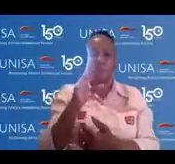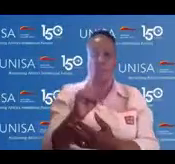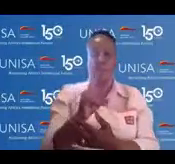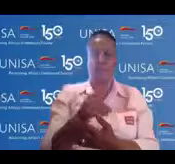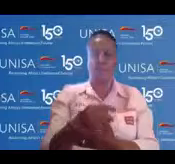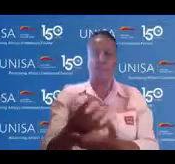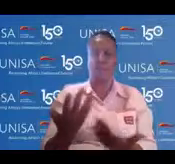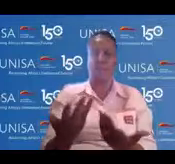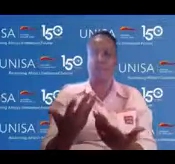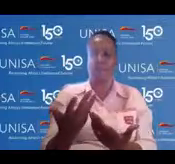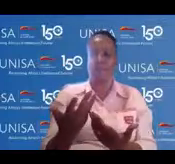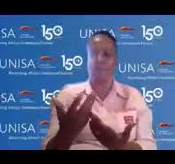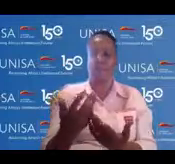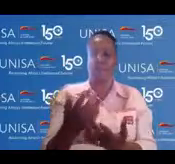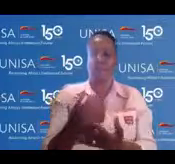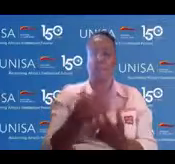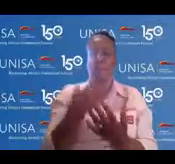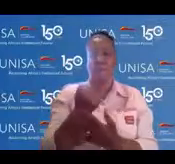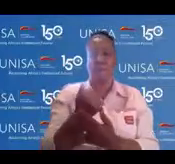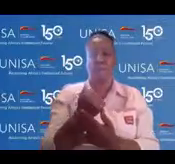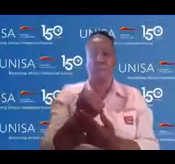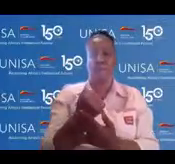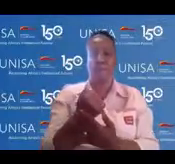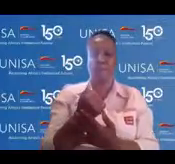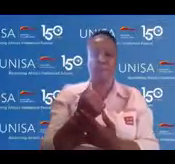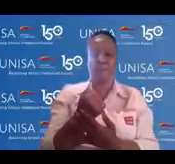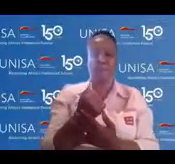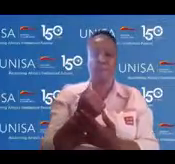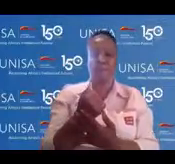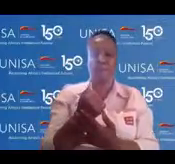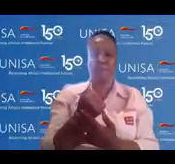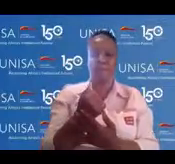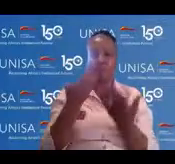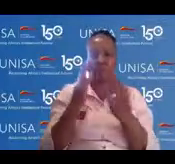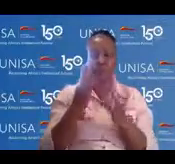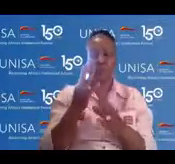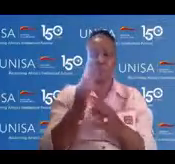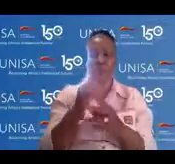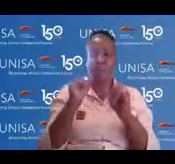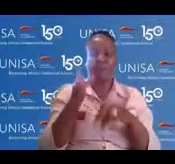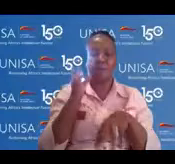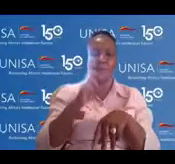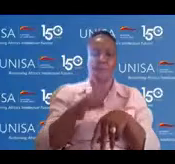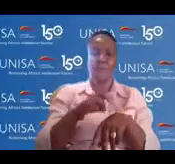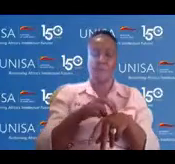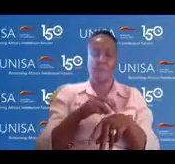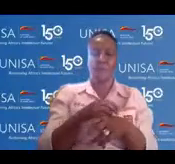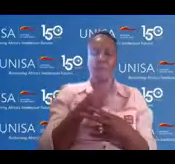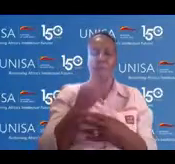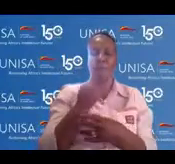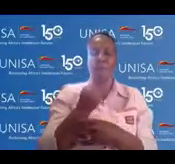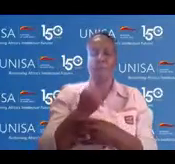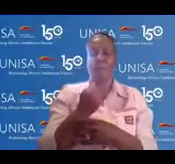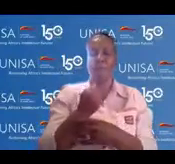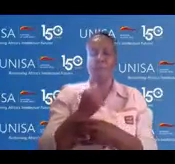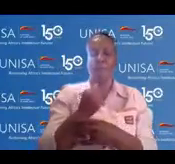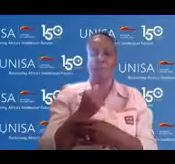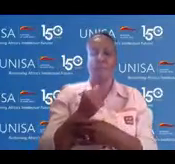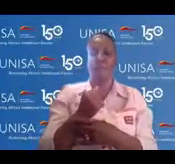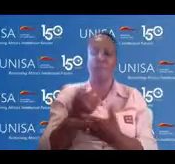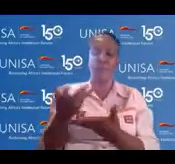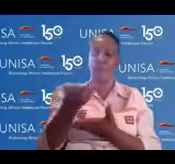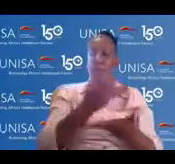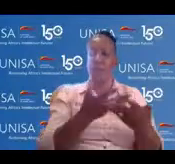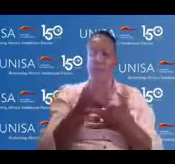well, please, if you are a student that's requiring special needs, please do make provision and engage the university before you write your